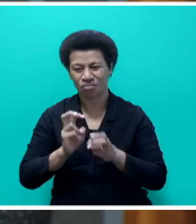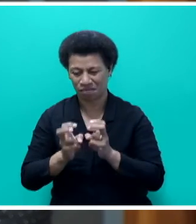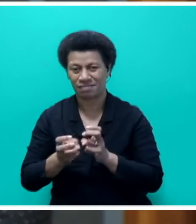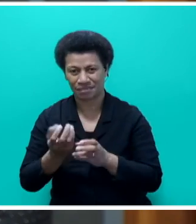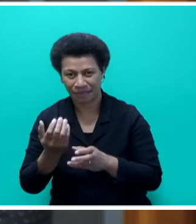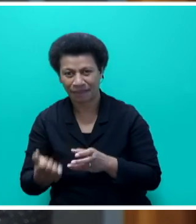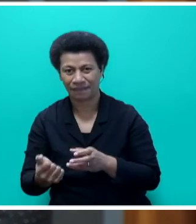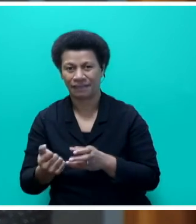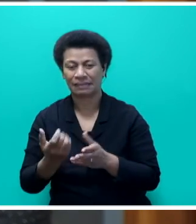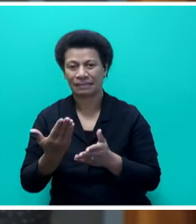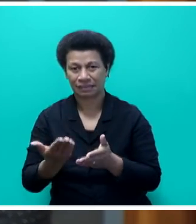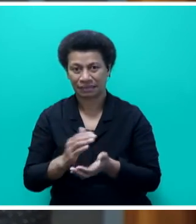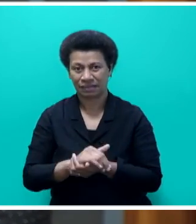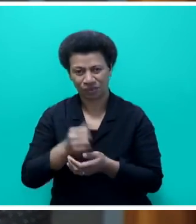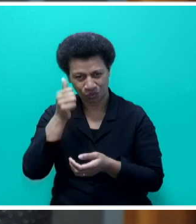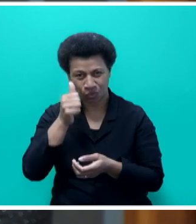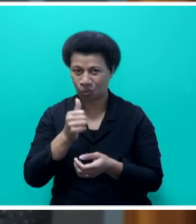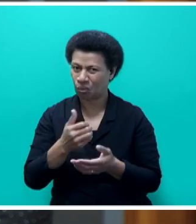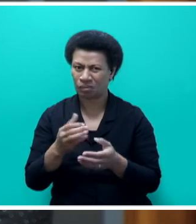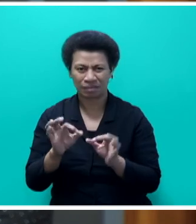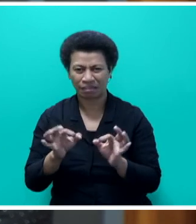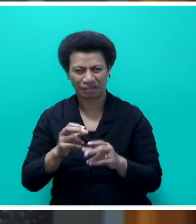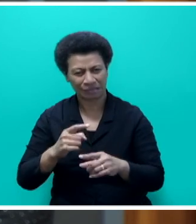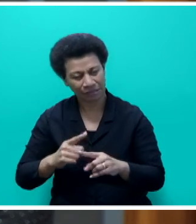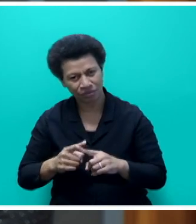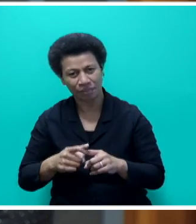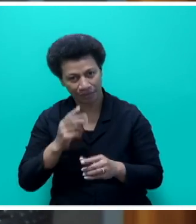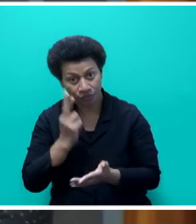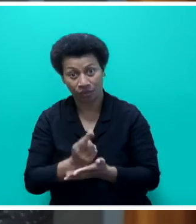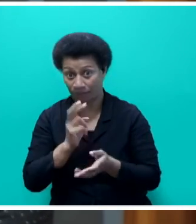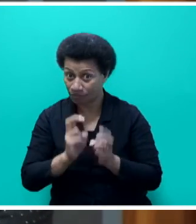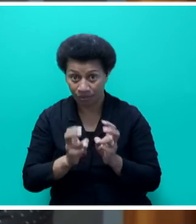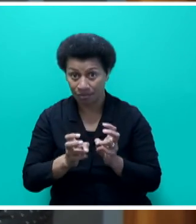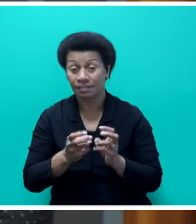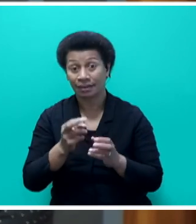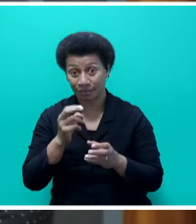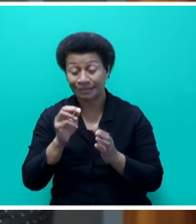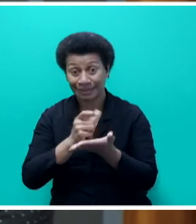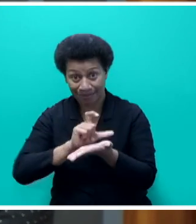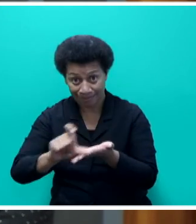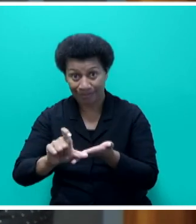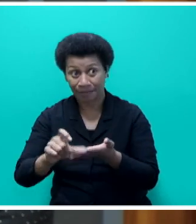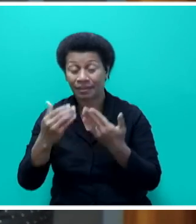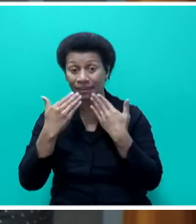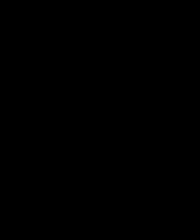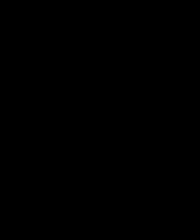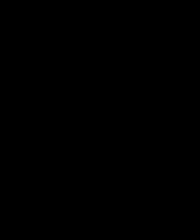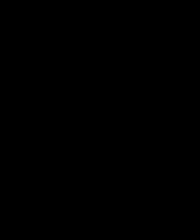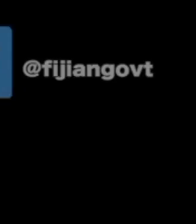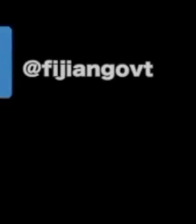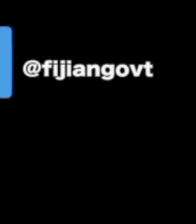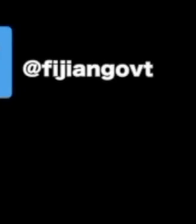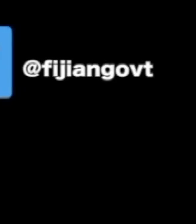it's genuinely a practical problem. It's not an excuse. Thank you, Honourable Speaker. I hope that clarifies the issue. And I thank the committee for the report.